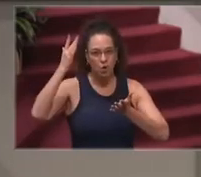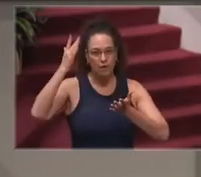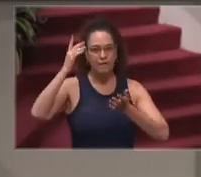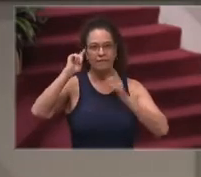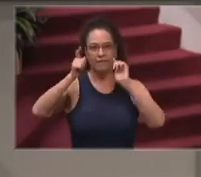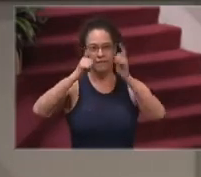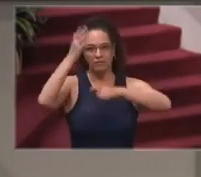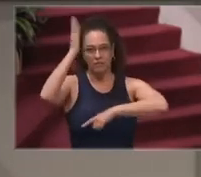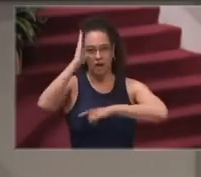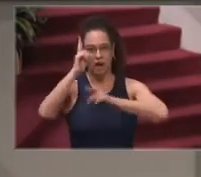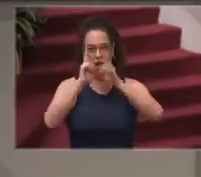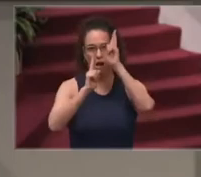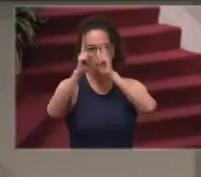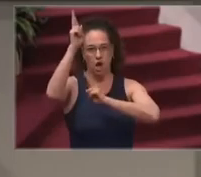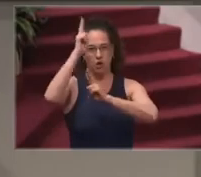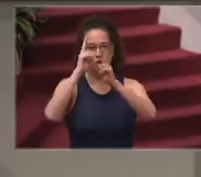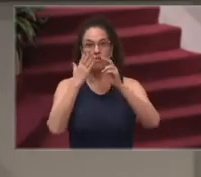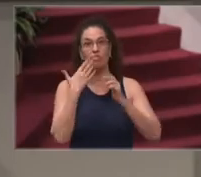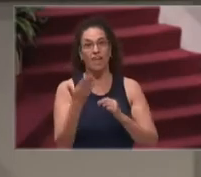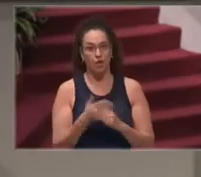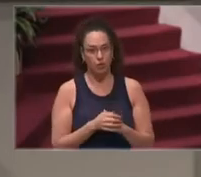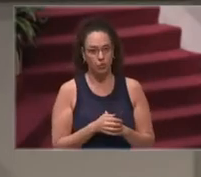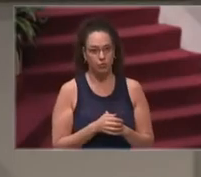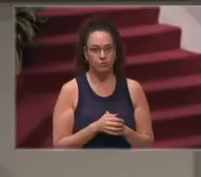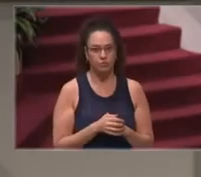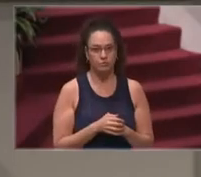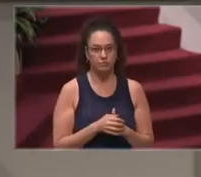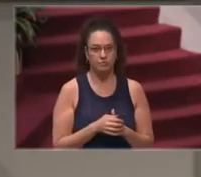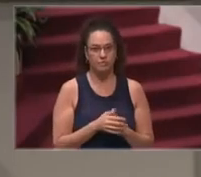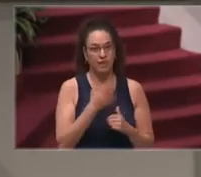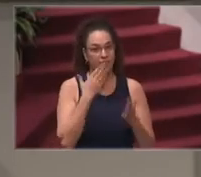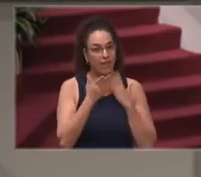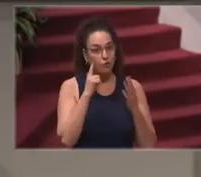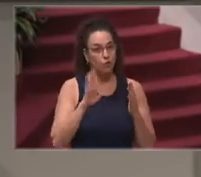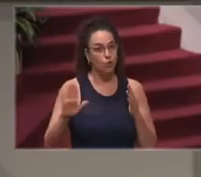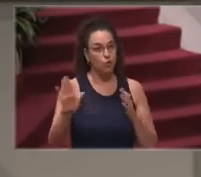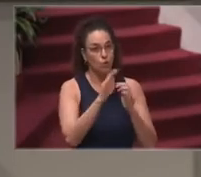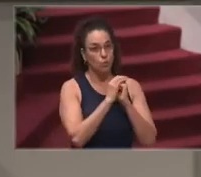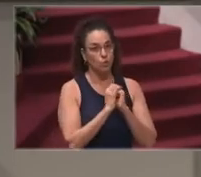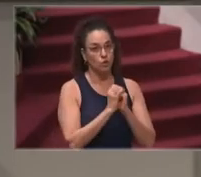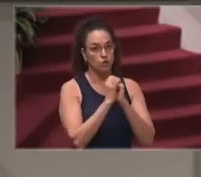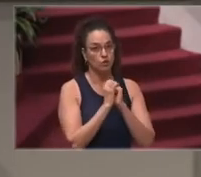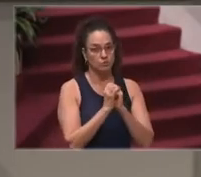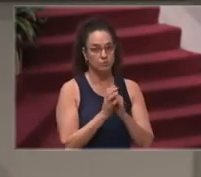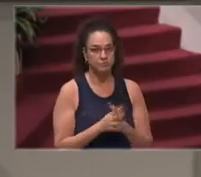honor. Thank you for your worship today.